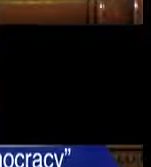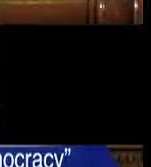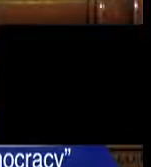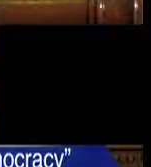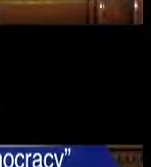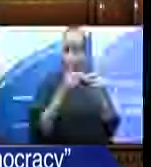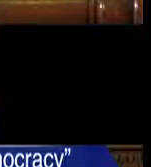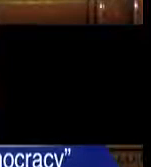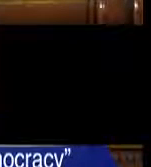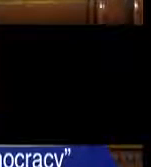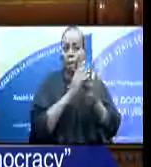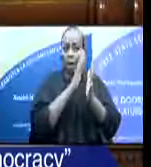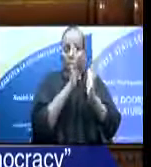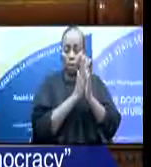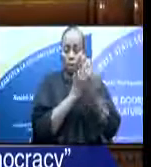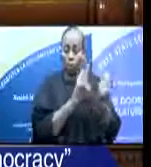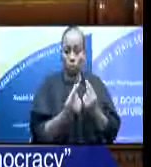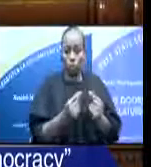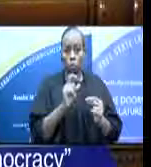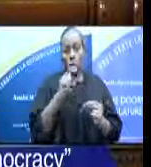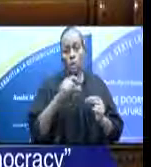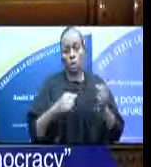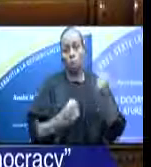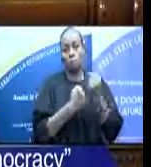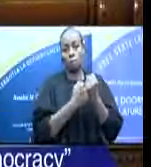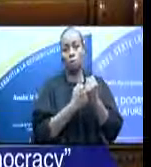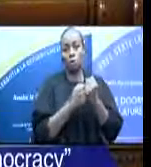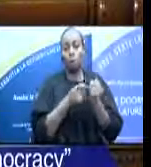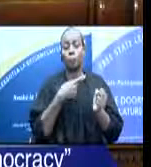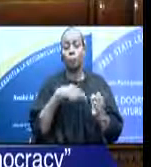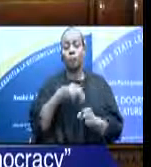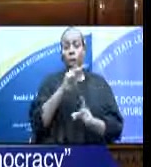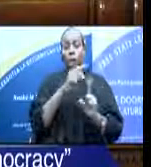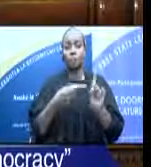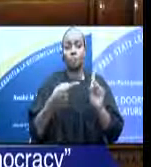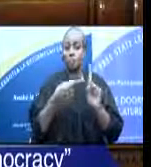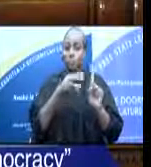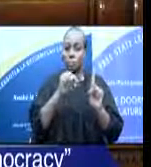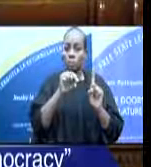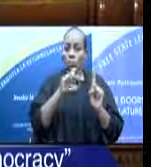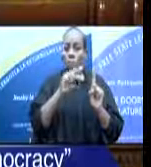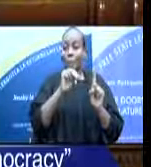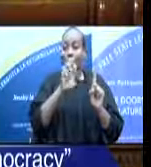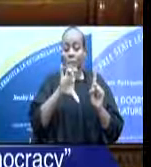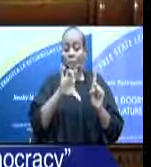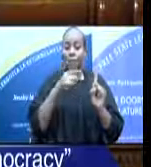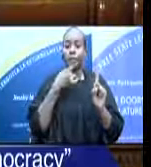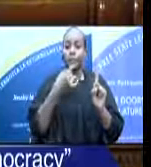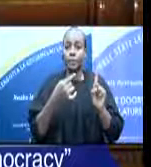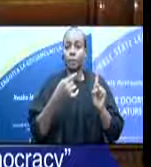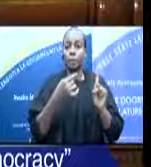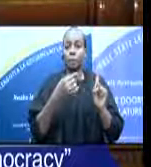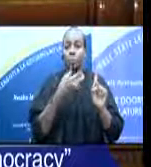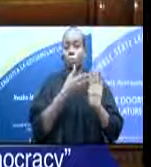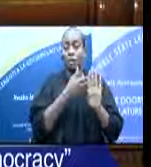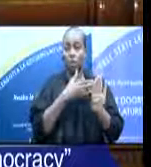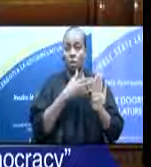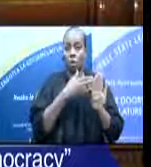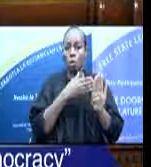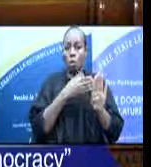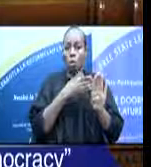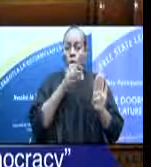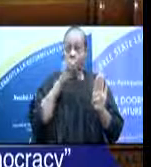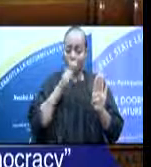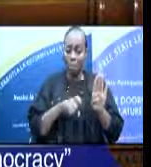all things at the same time. The MEC actually put it nicely when she said that they are expected to